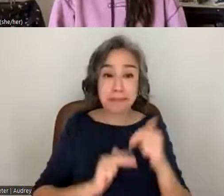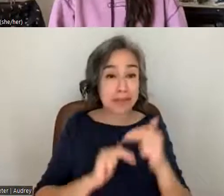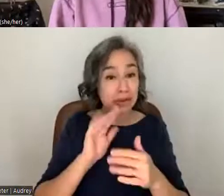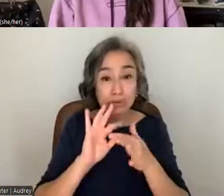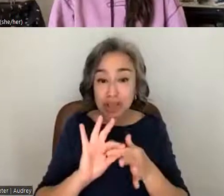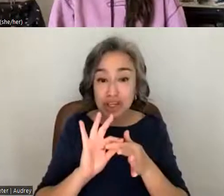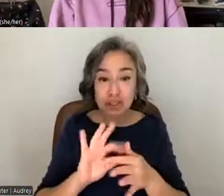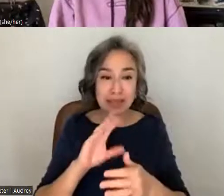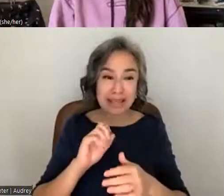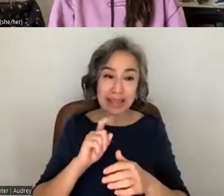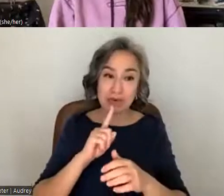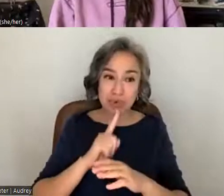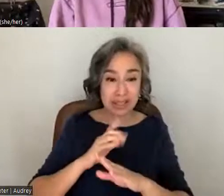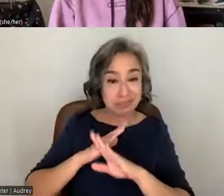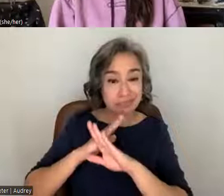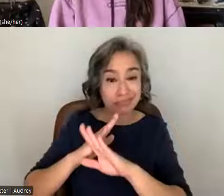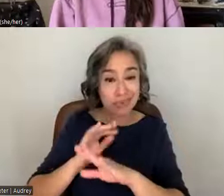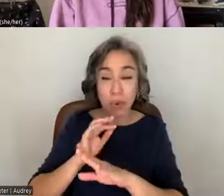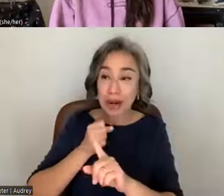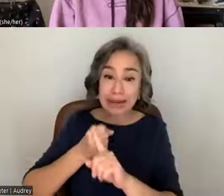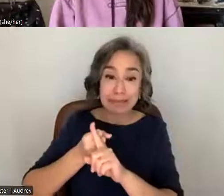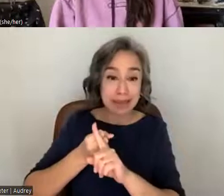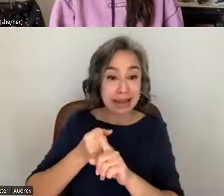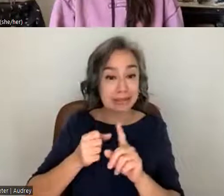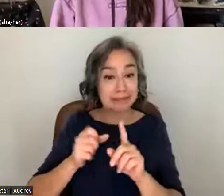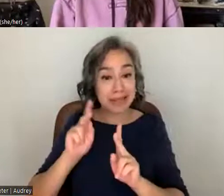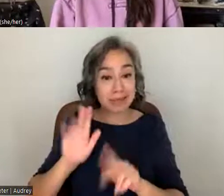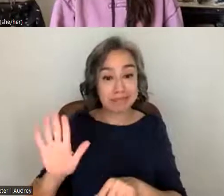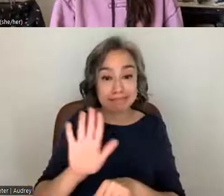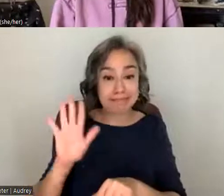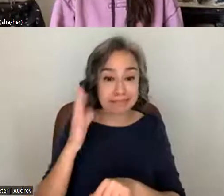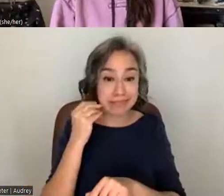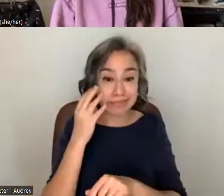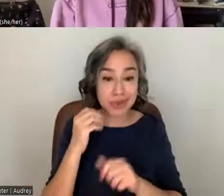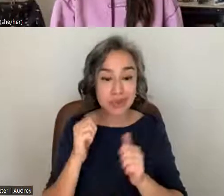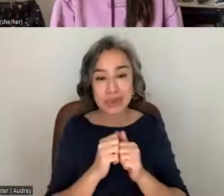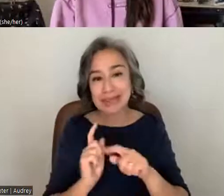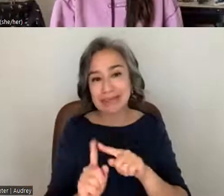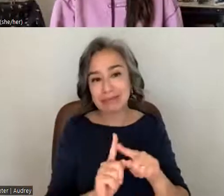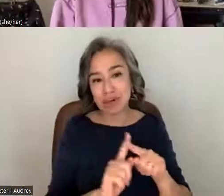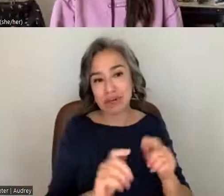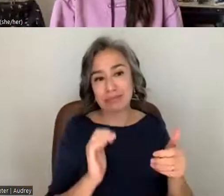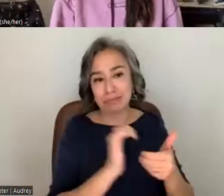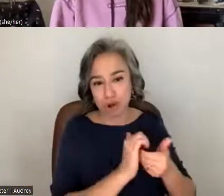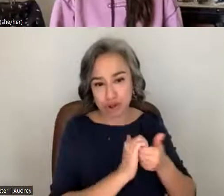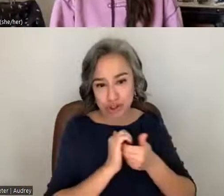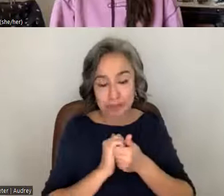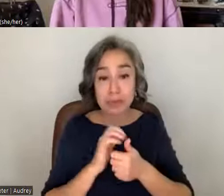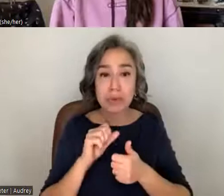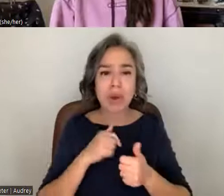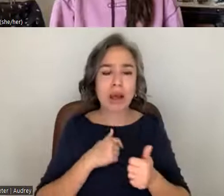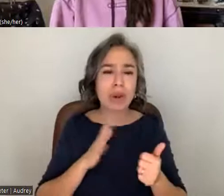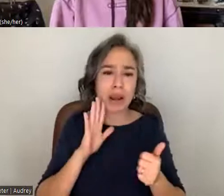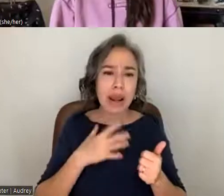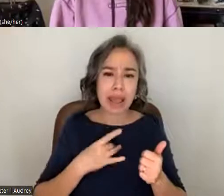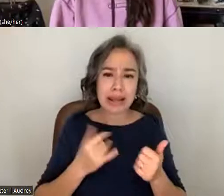and in many ways impact the sort of experience that people have with these partnerships. I'd like to turn back